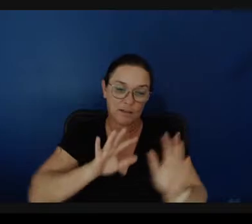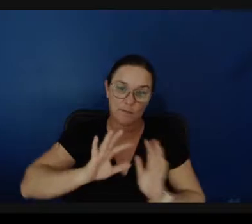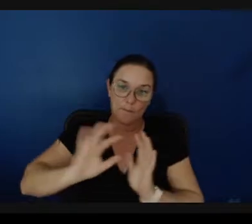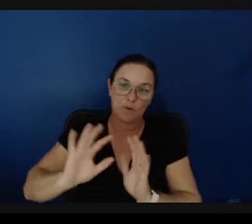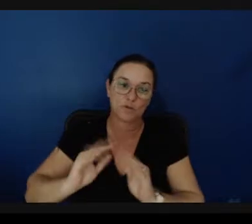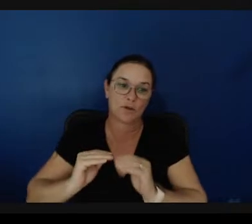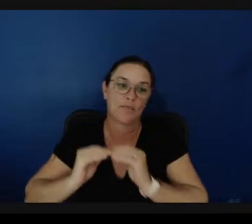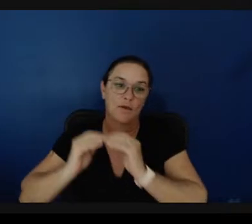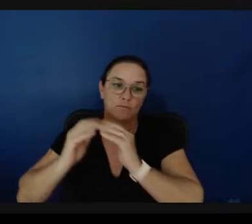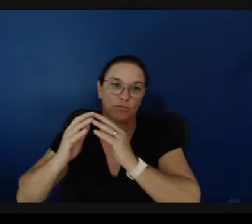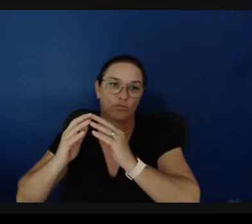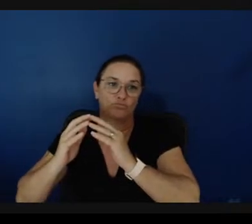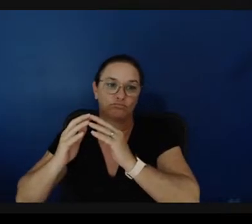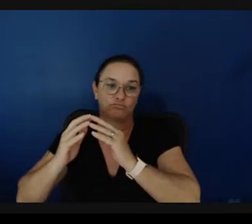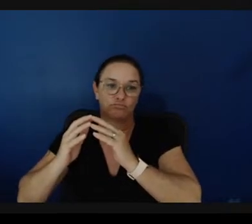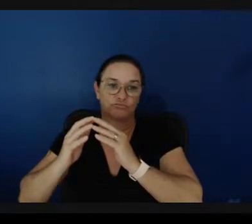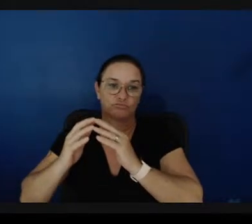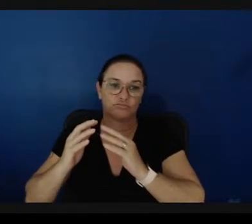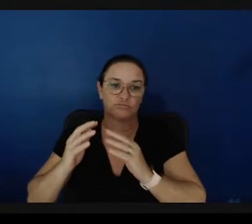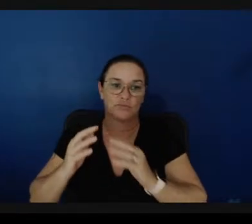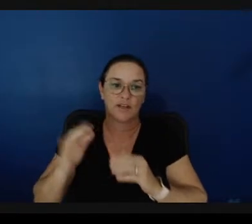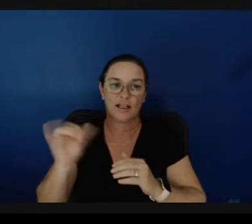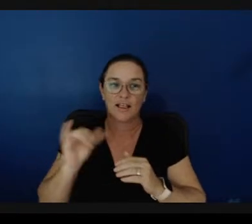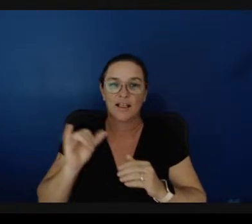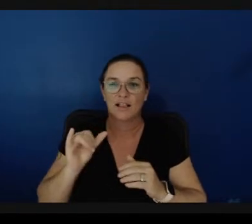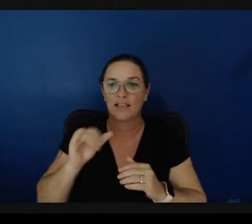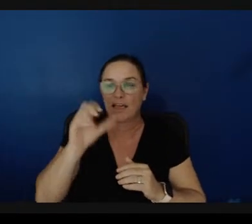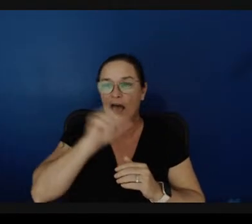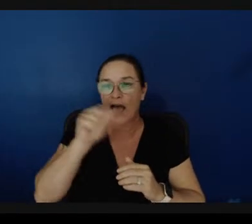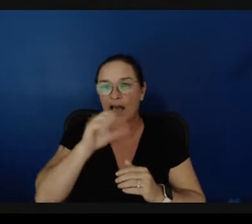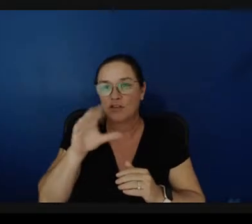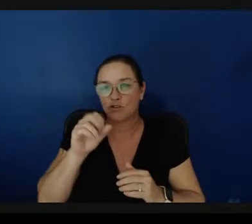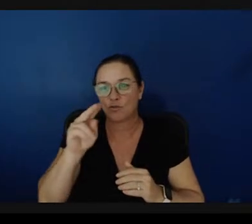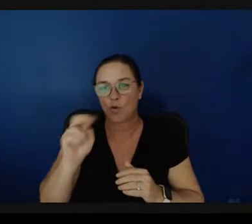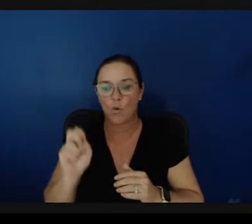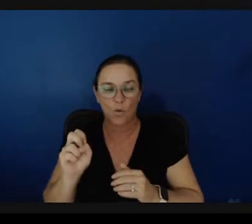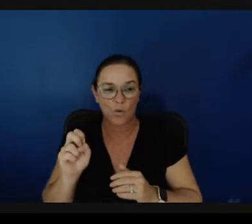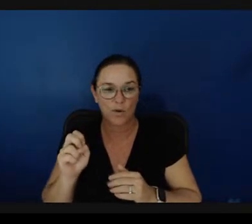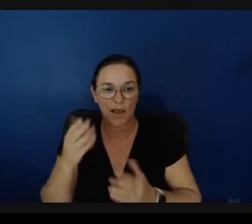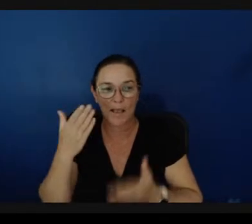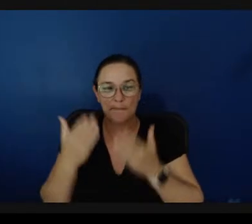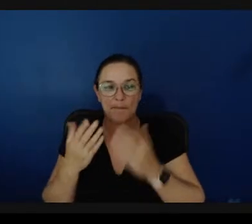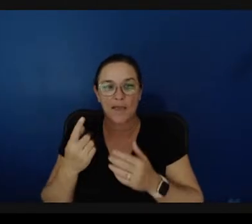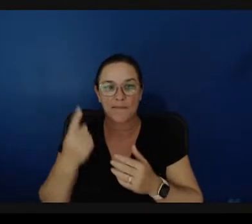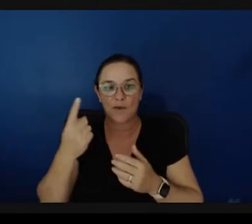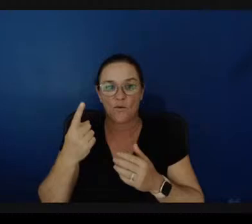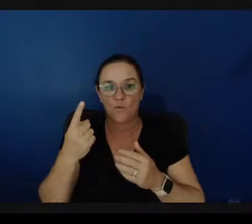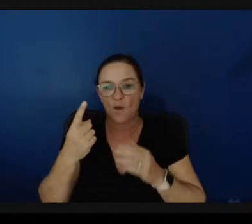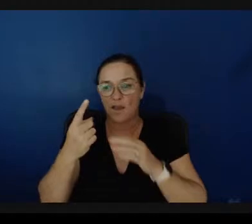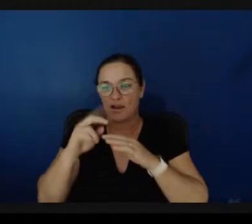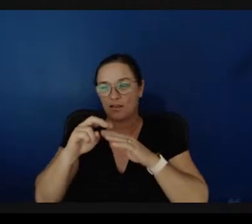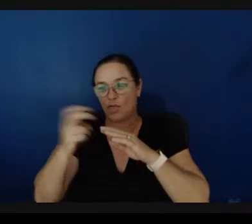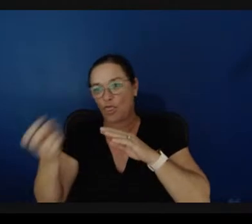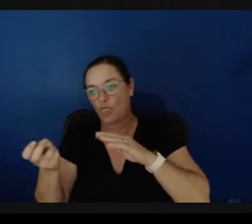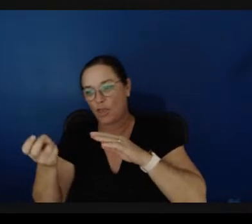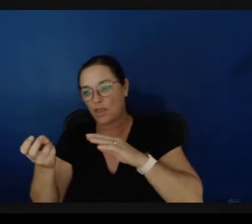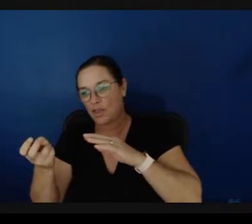inverted cone, like an ice cream cone from below. And maybe on one side the nuts are falling in, and the other side the